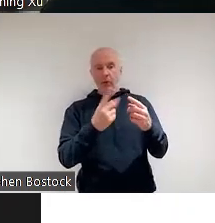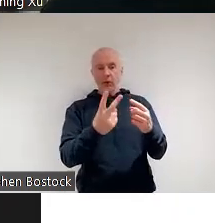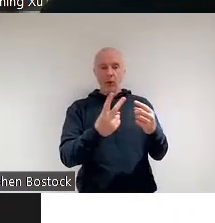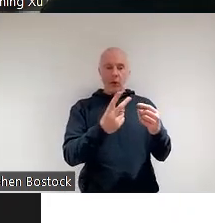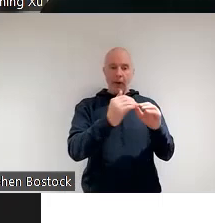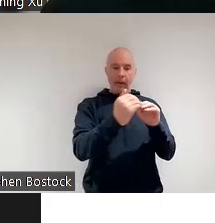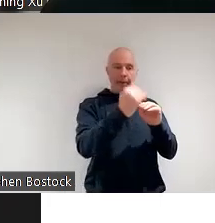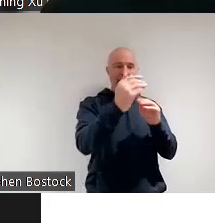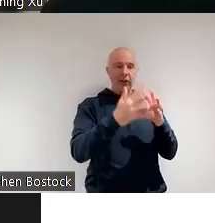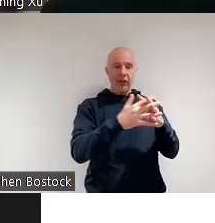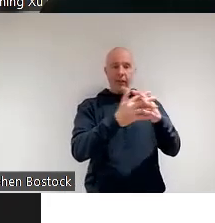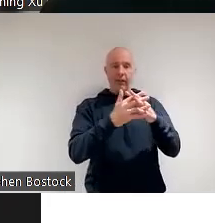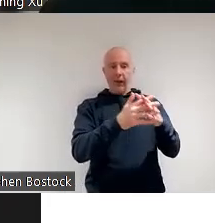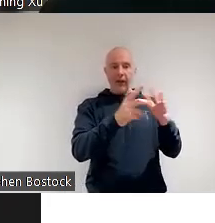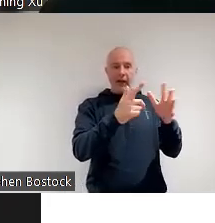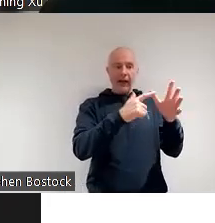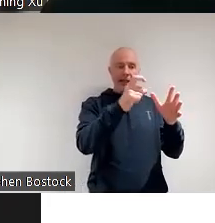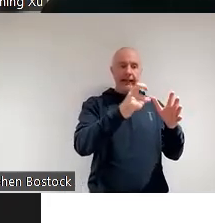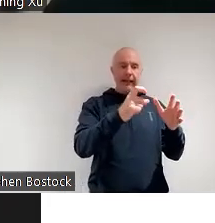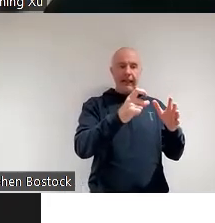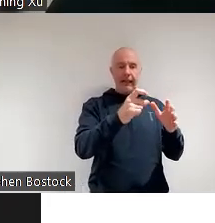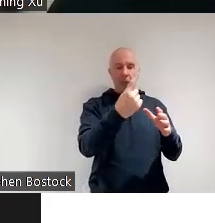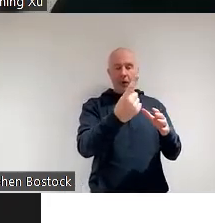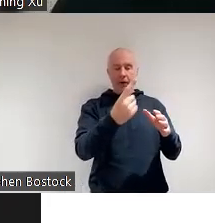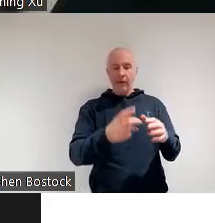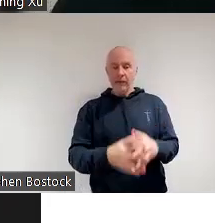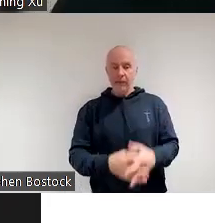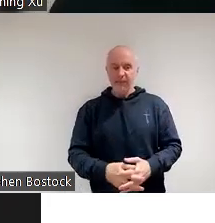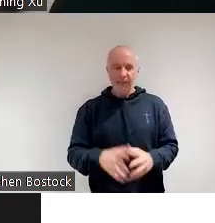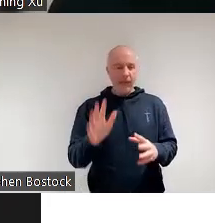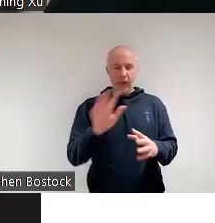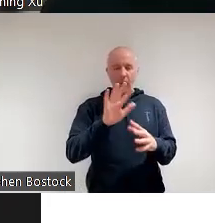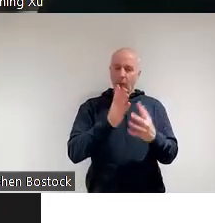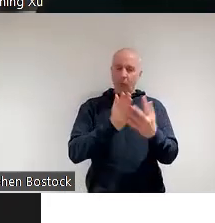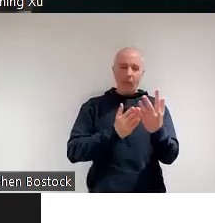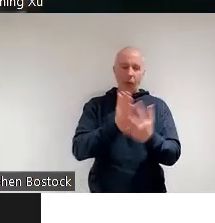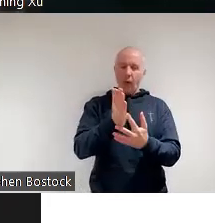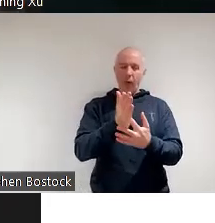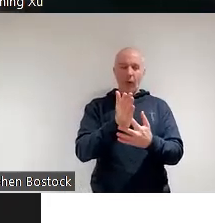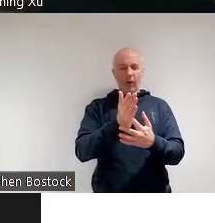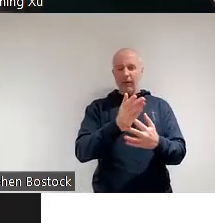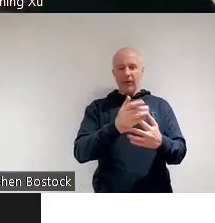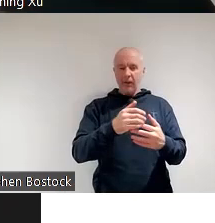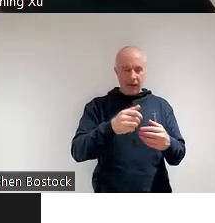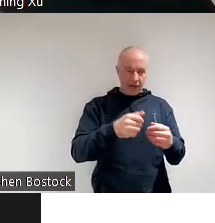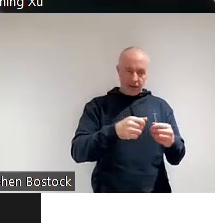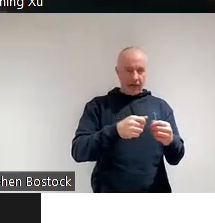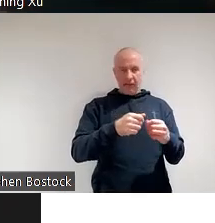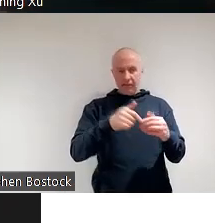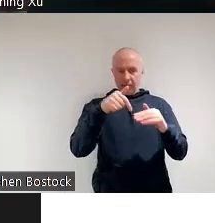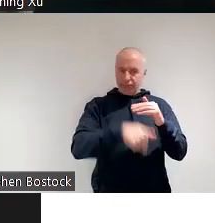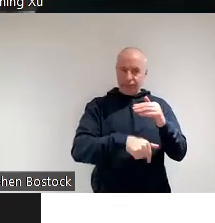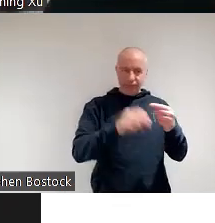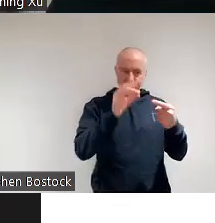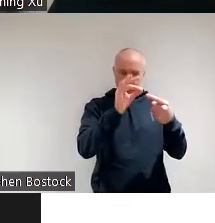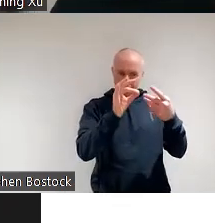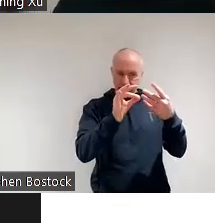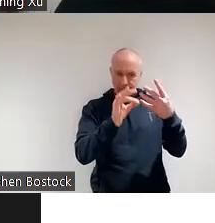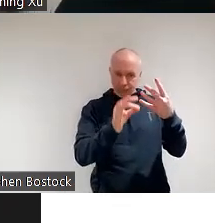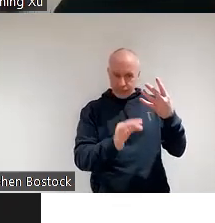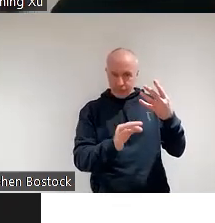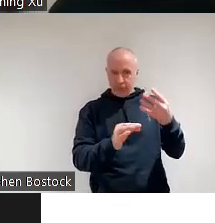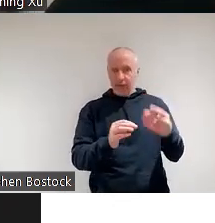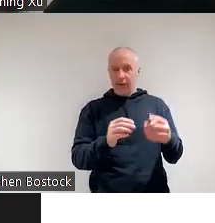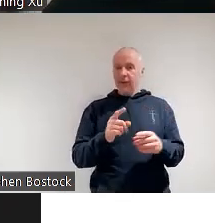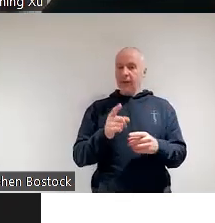not going to go through the whole table line by line. I believe that when you got an opportunity to come back to look at this video again, you will be